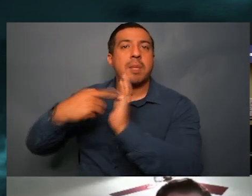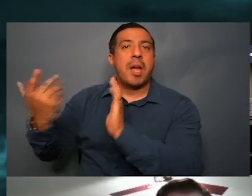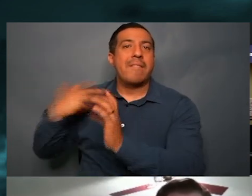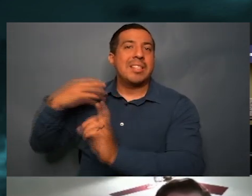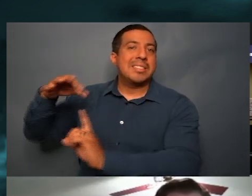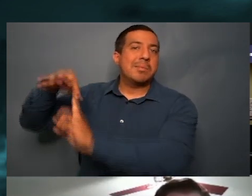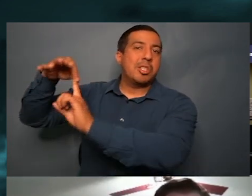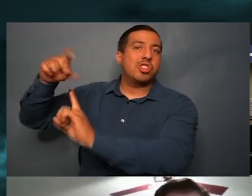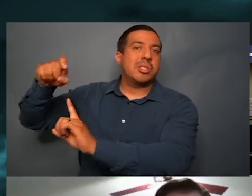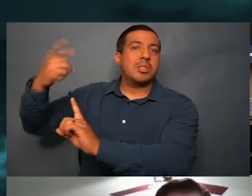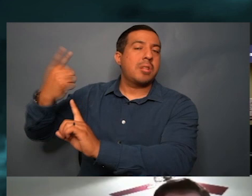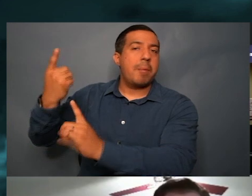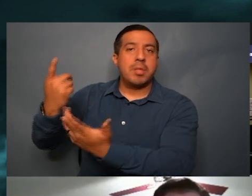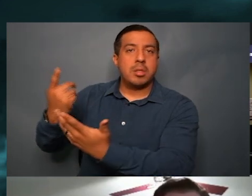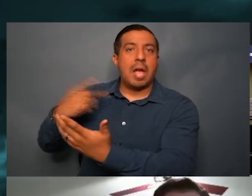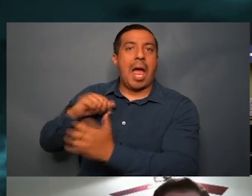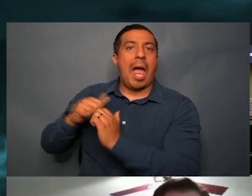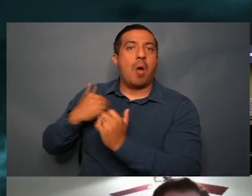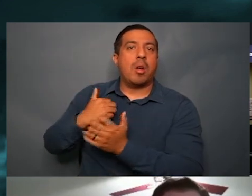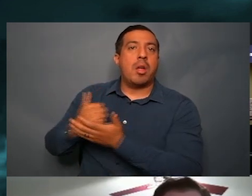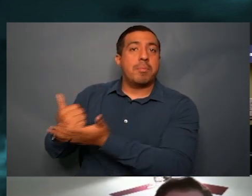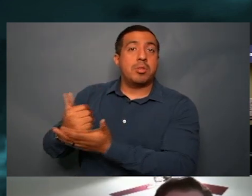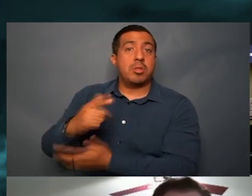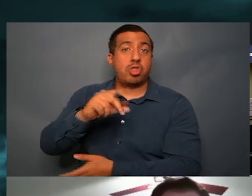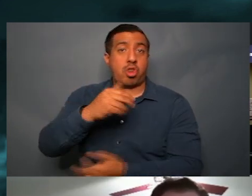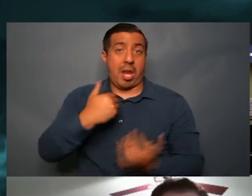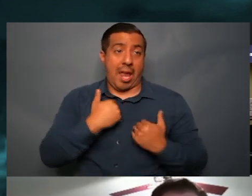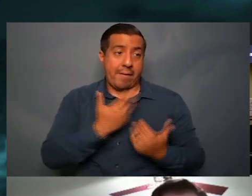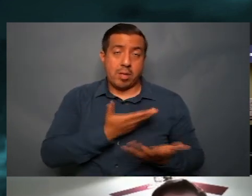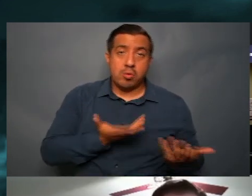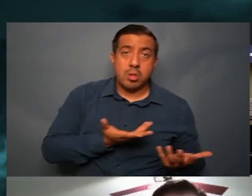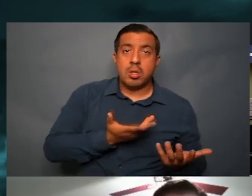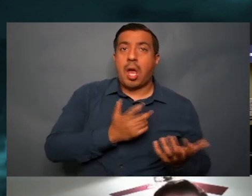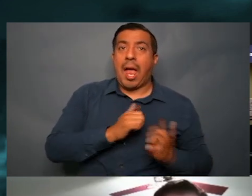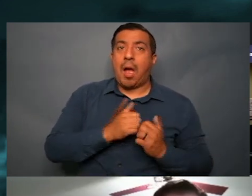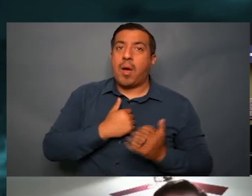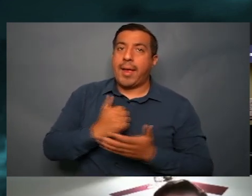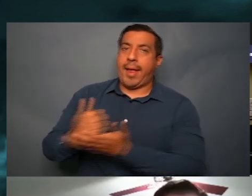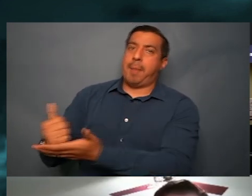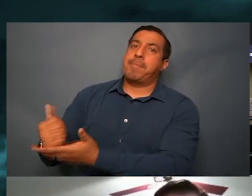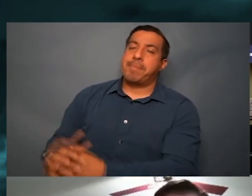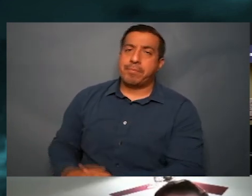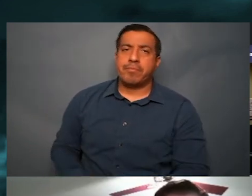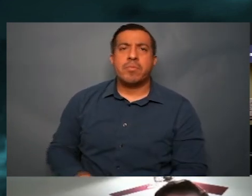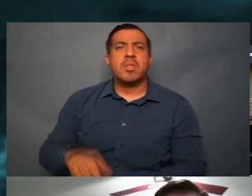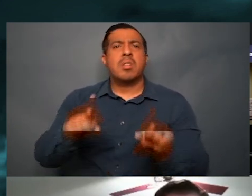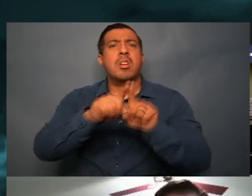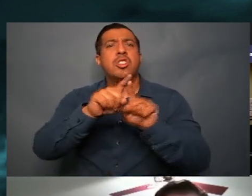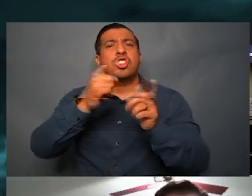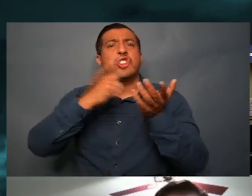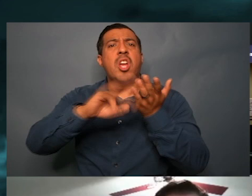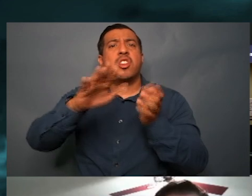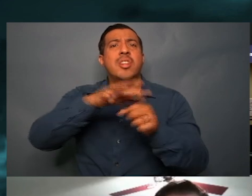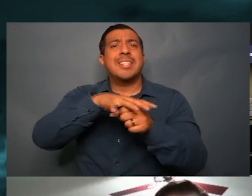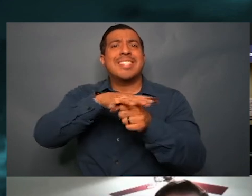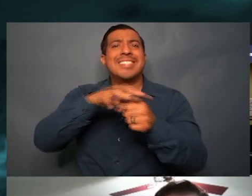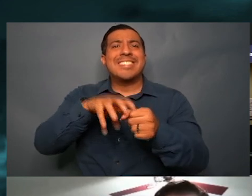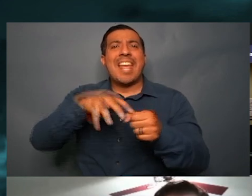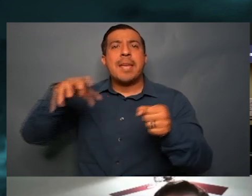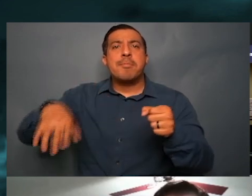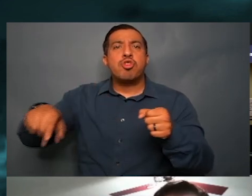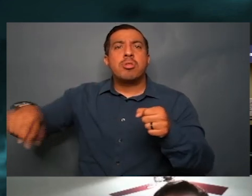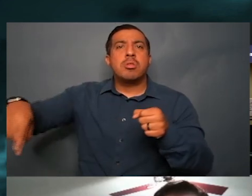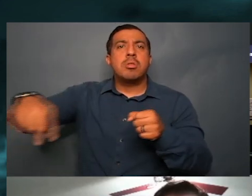need. Do you have that on hand that you could help them with that? And then check on your neighbors. We have neighbors that